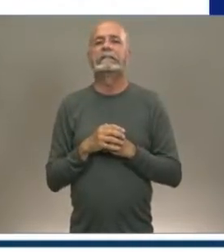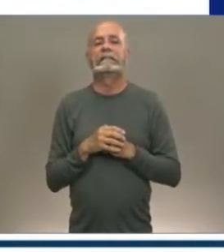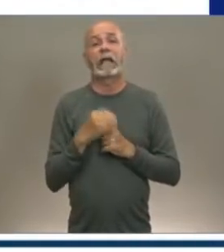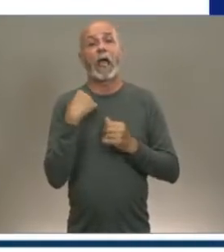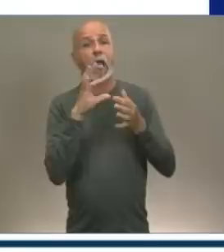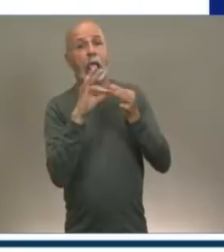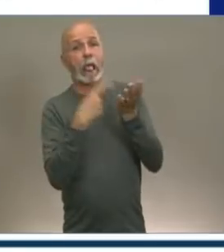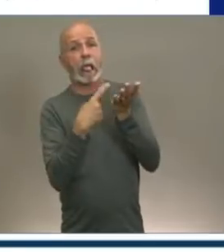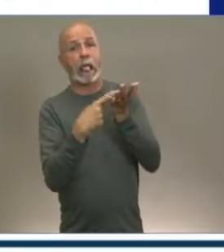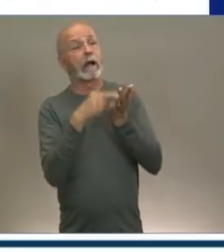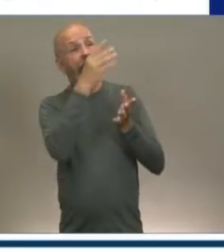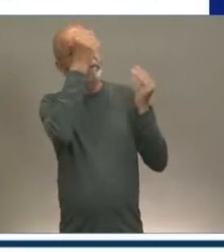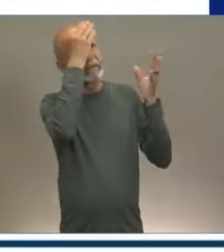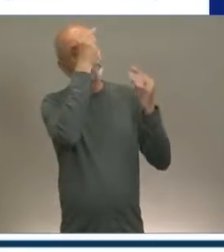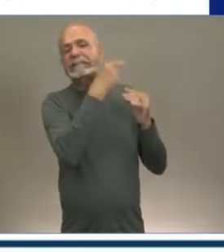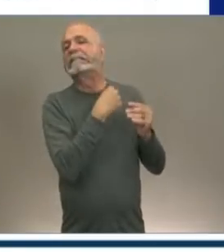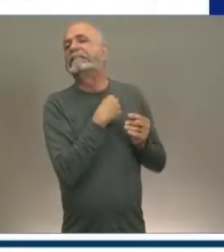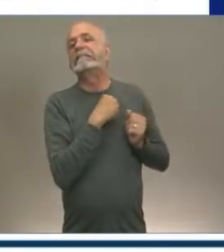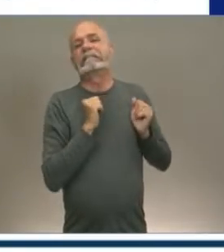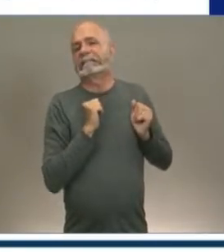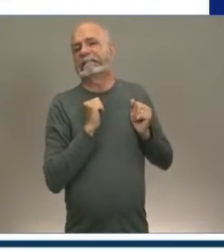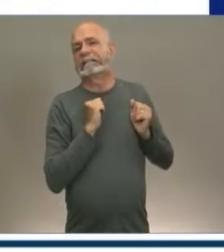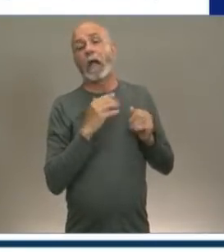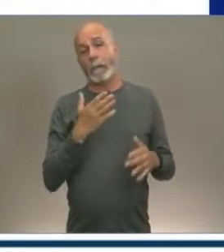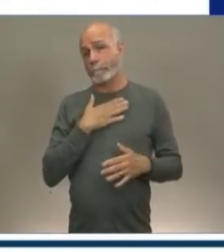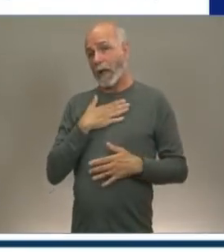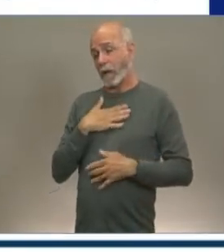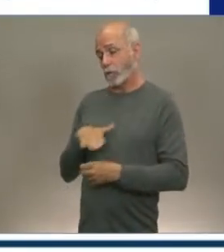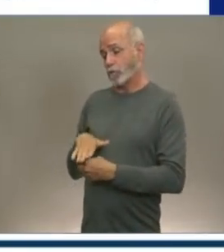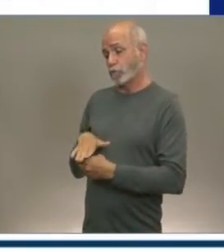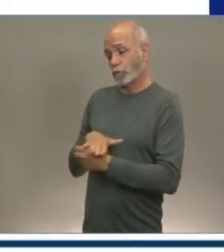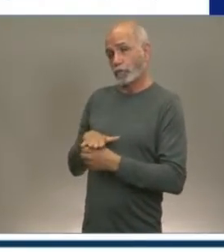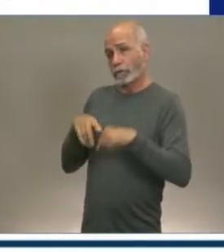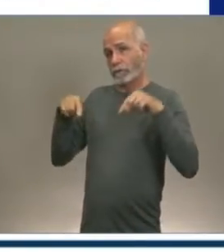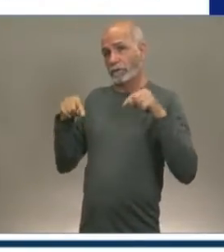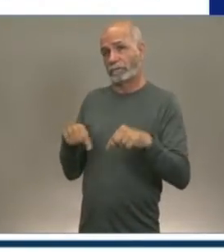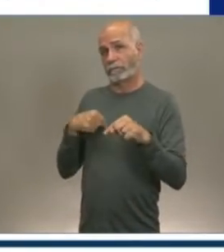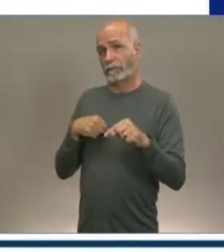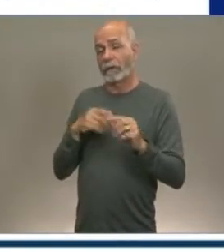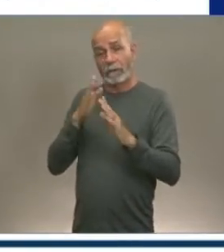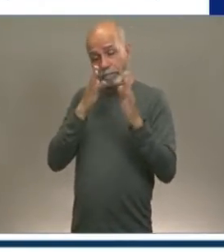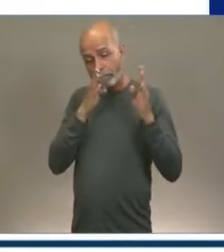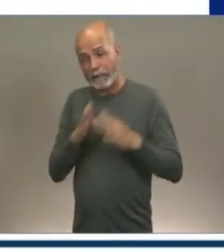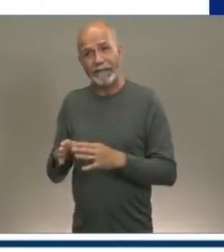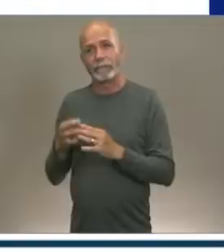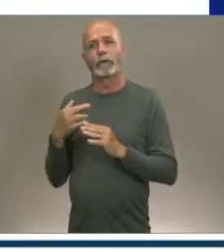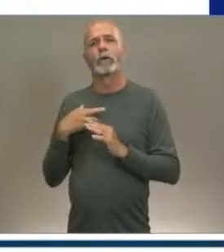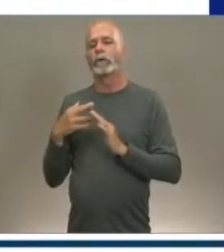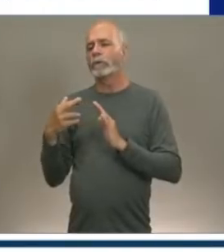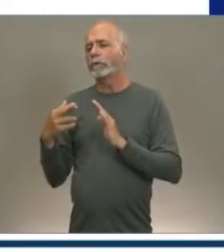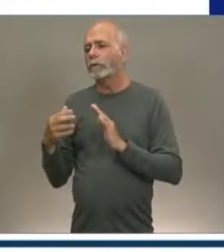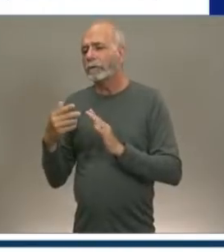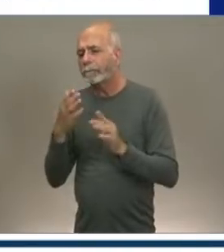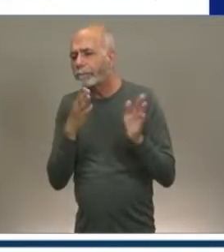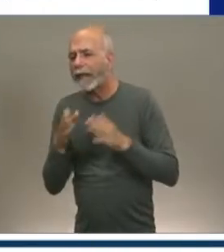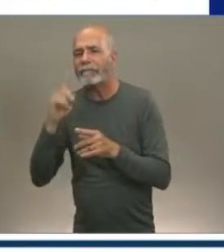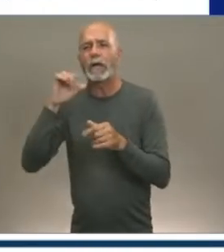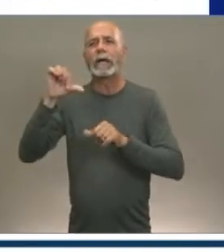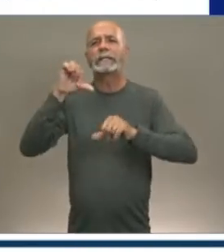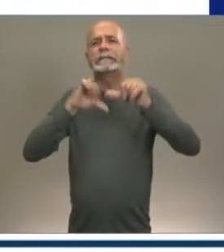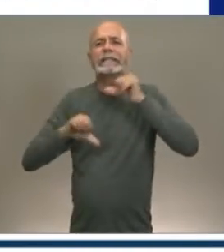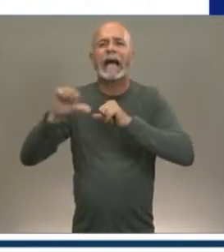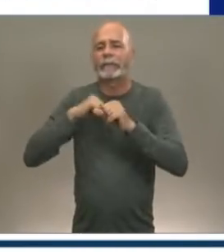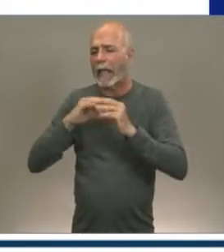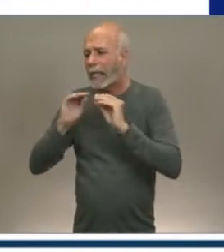that we have here allowed us to create a plan that's based on the science and the very clear epidemiology,